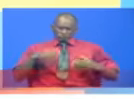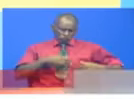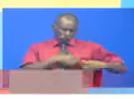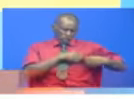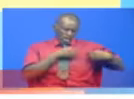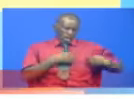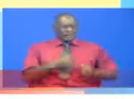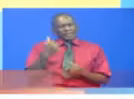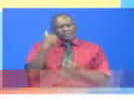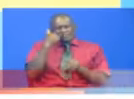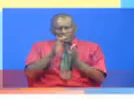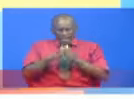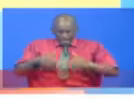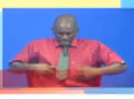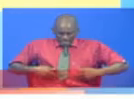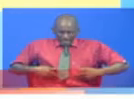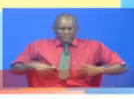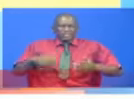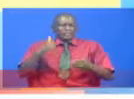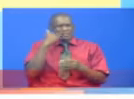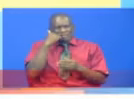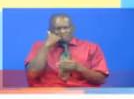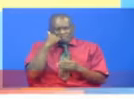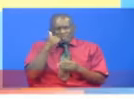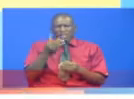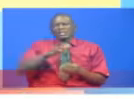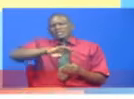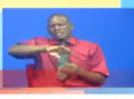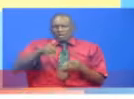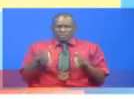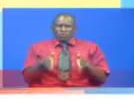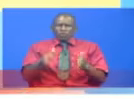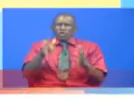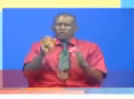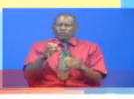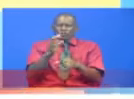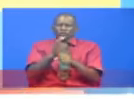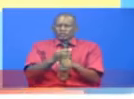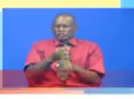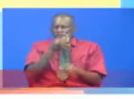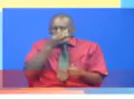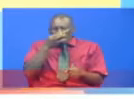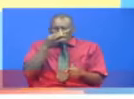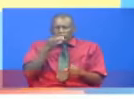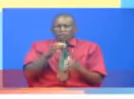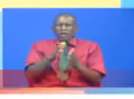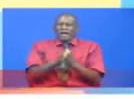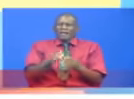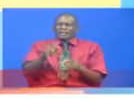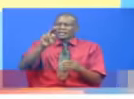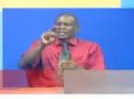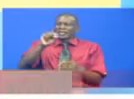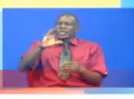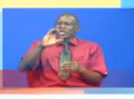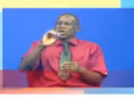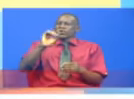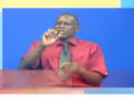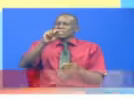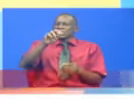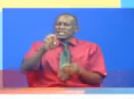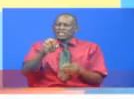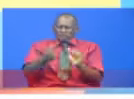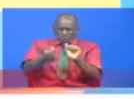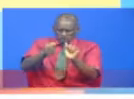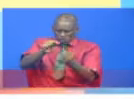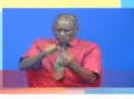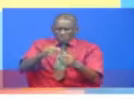disorders. These alternate forms of tobacco use and nicotine replacement therapy,